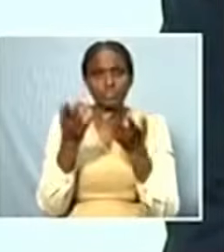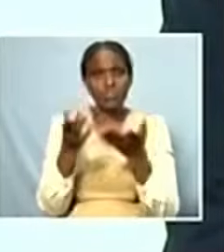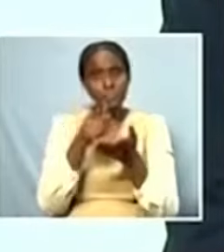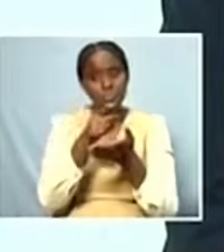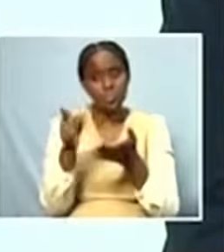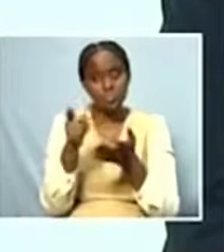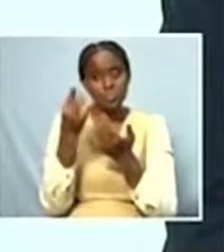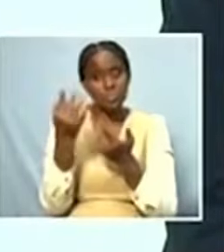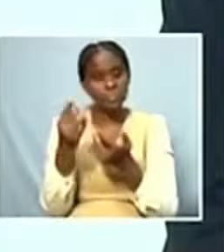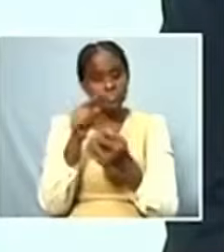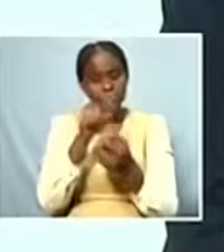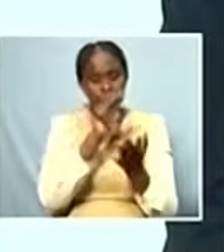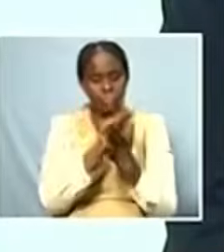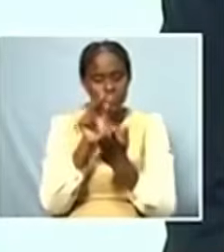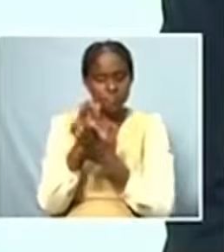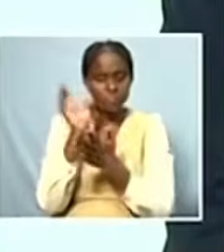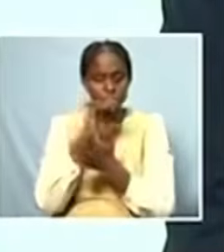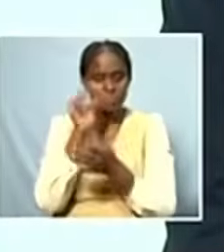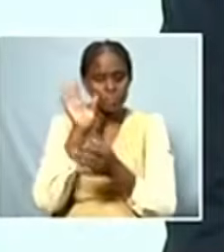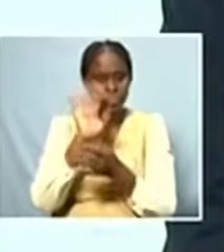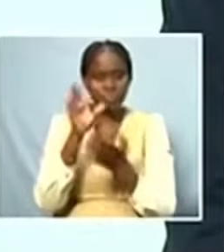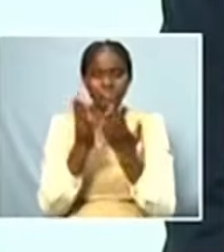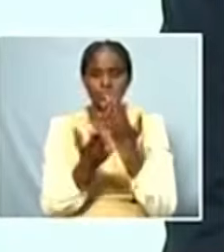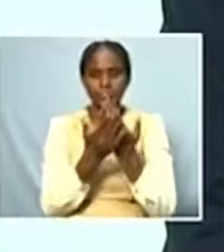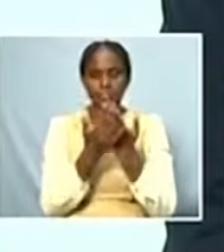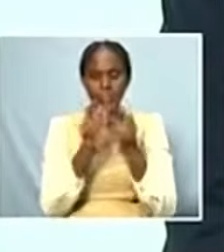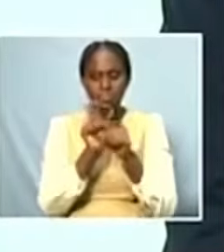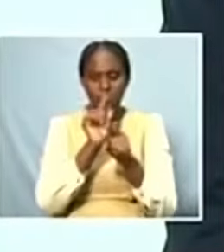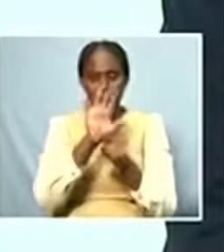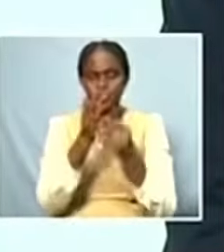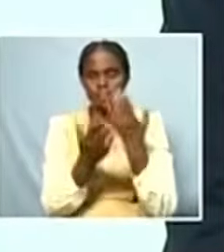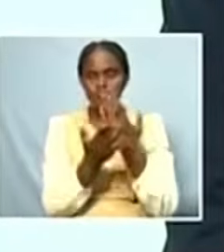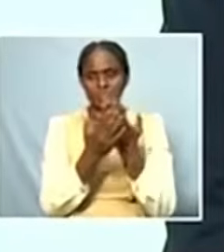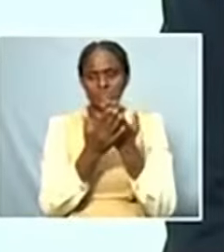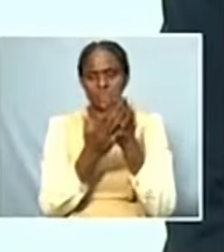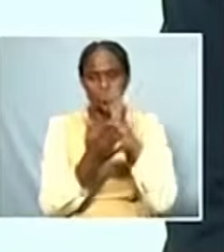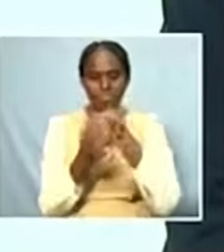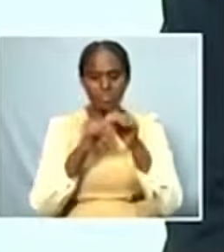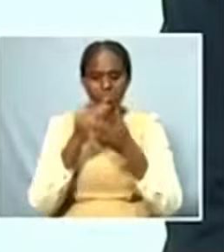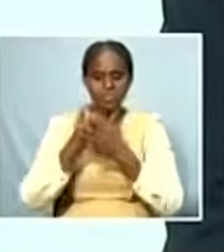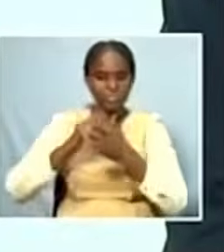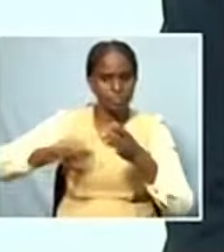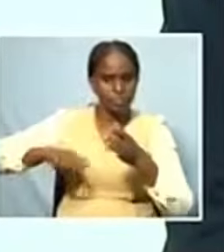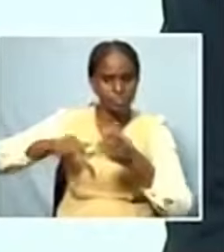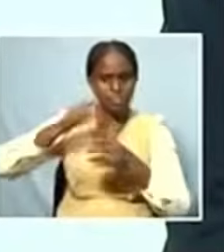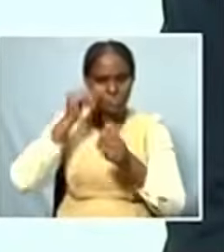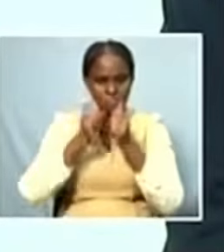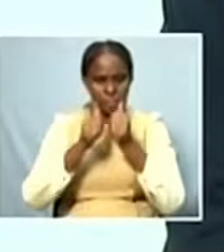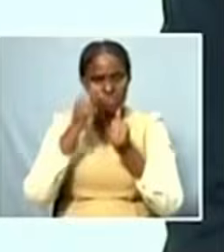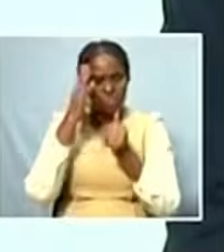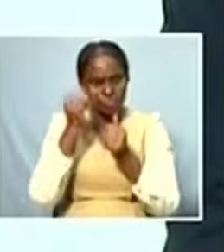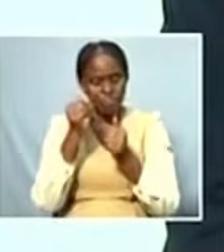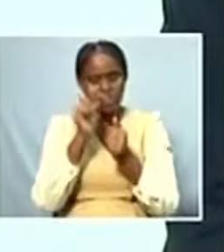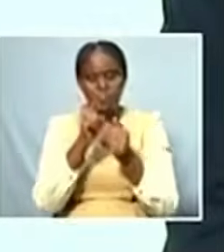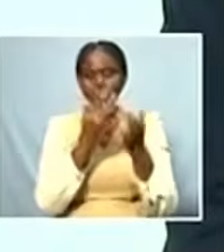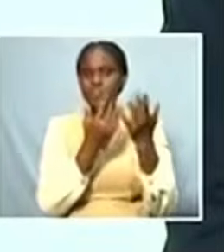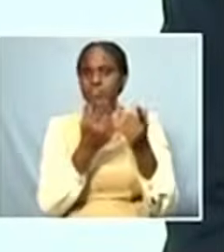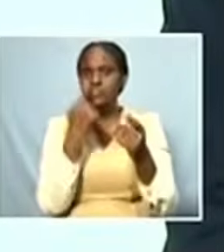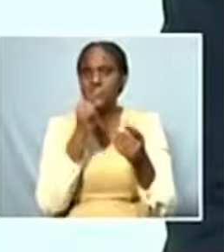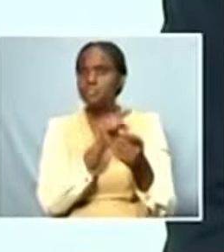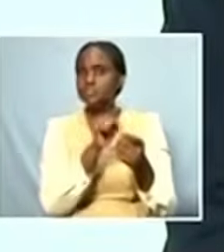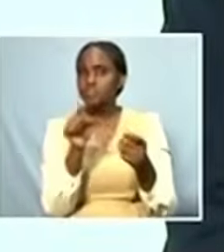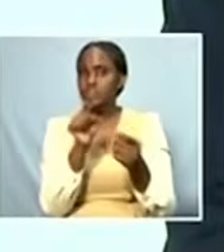awaiting the signing of the addendums, and the addendums were delayed because of the waiting for